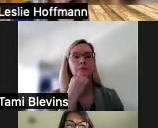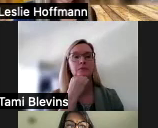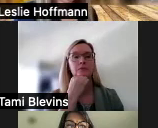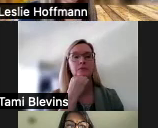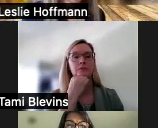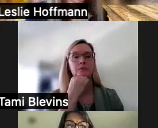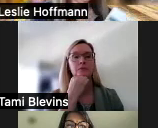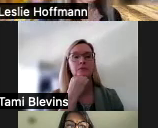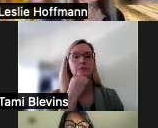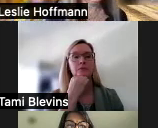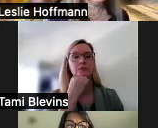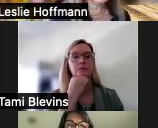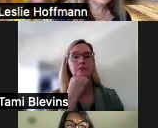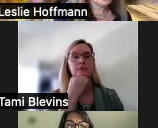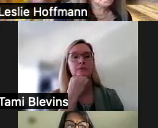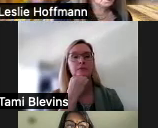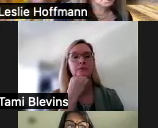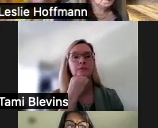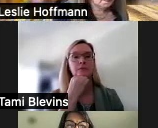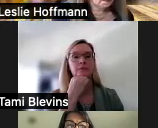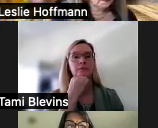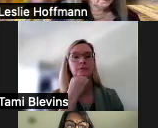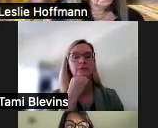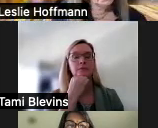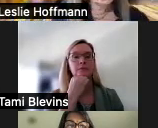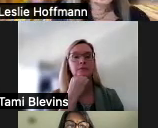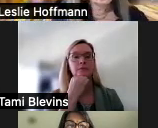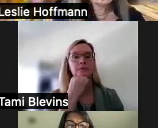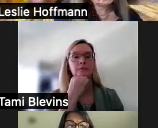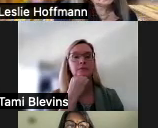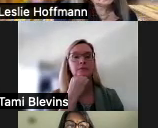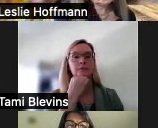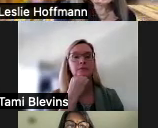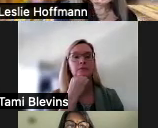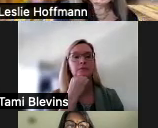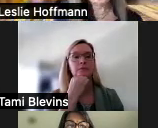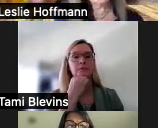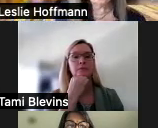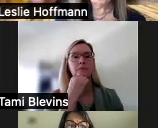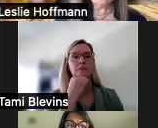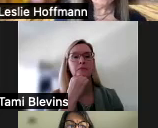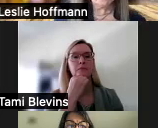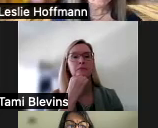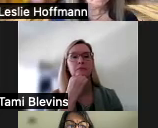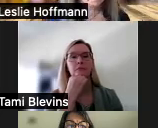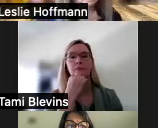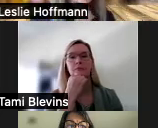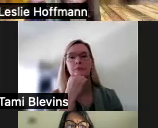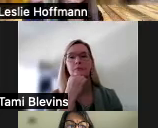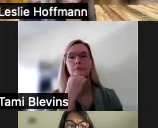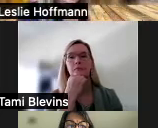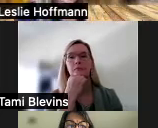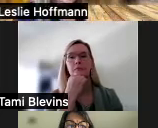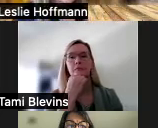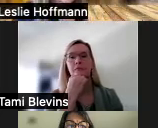efforts. And then something that we've implemented is universal screening and assessment. So back in, I